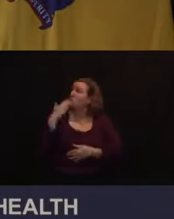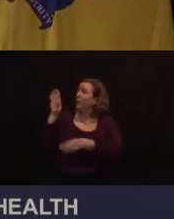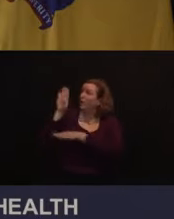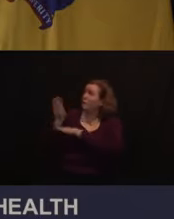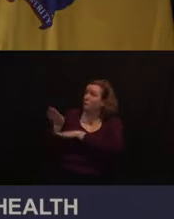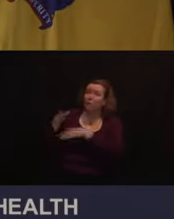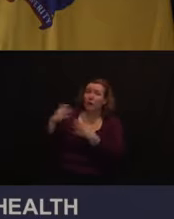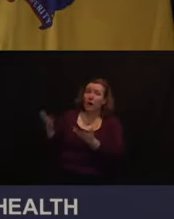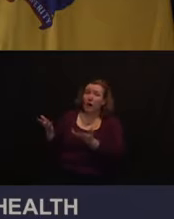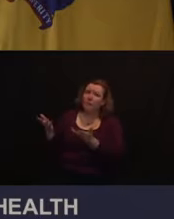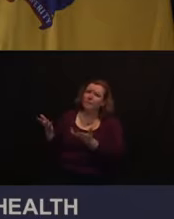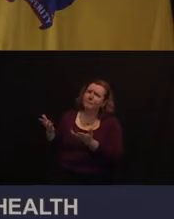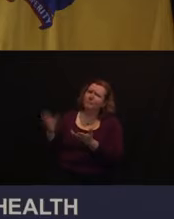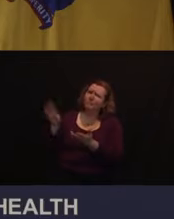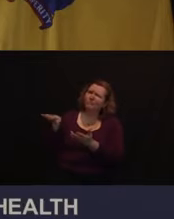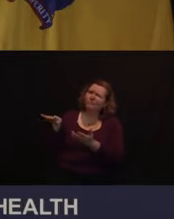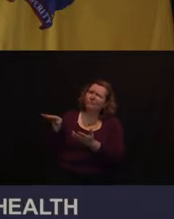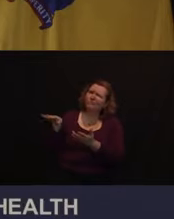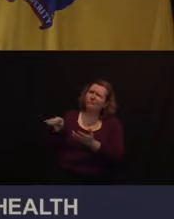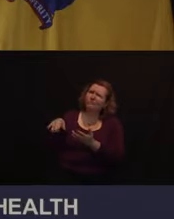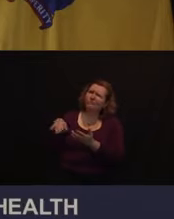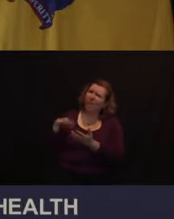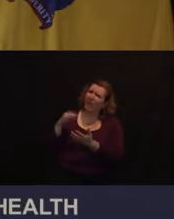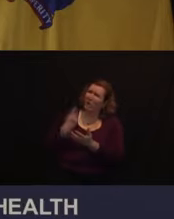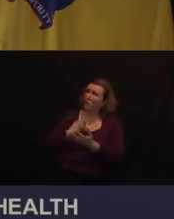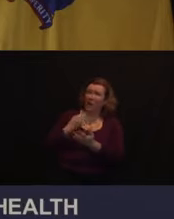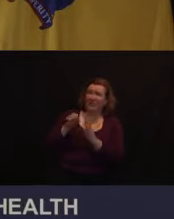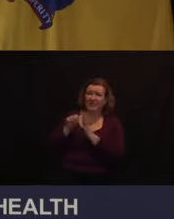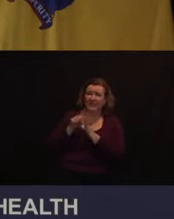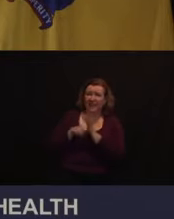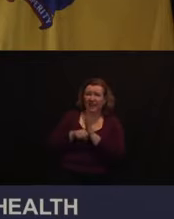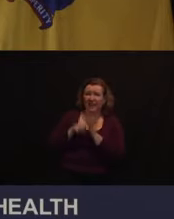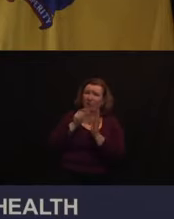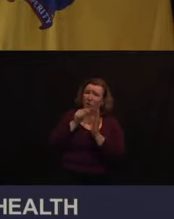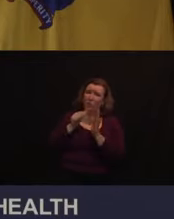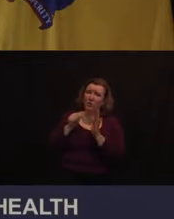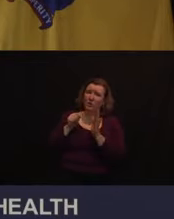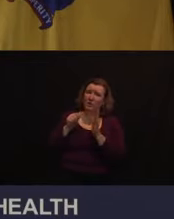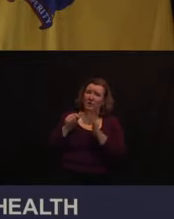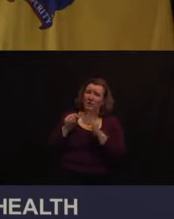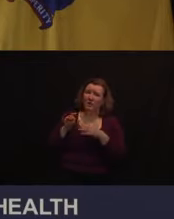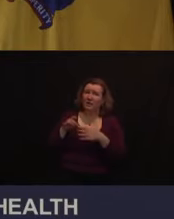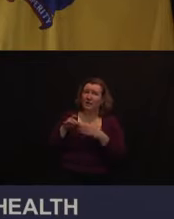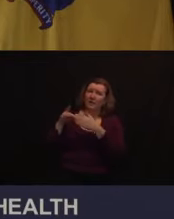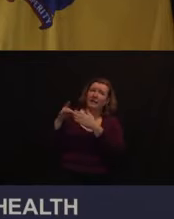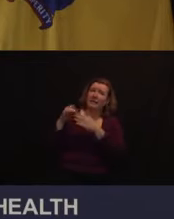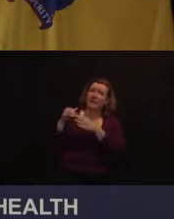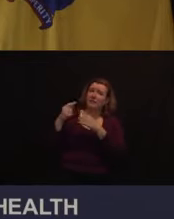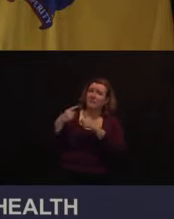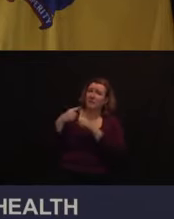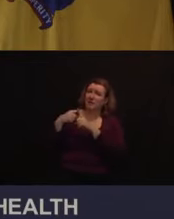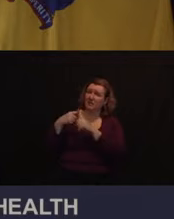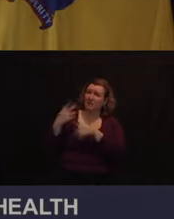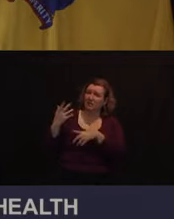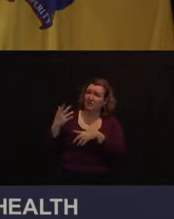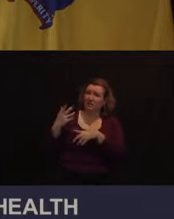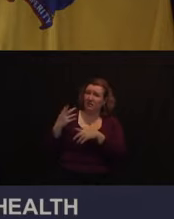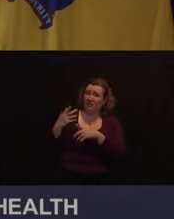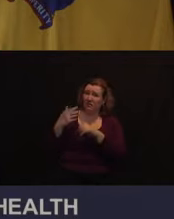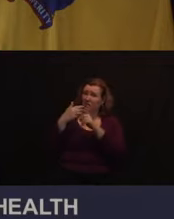is being among the states that are leading the nation in new cases cause to lobby the federal government for more vaccines beyond